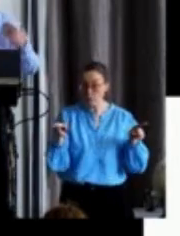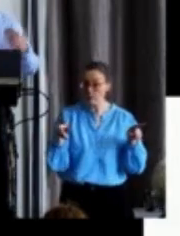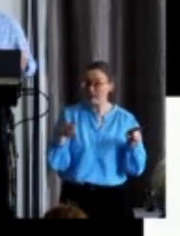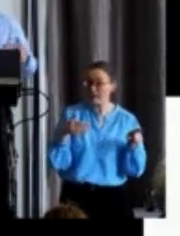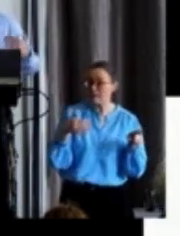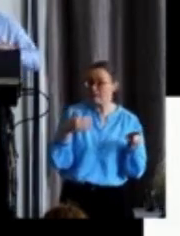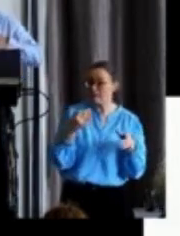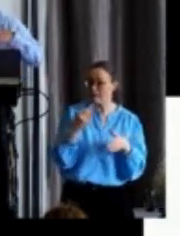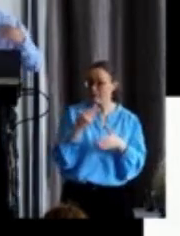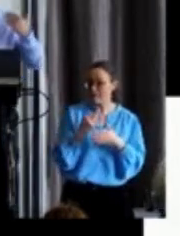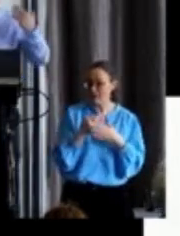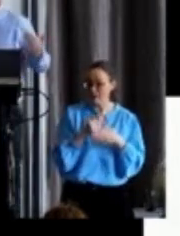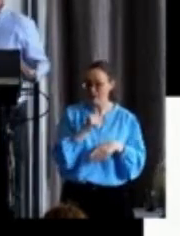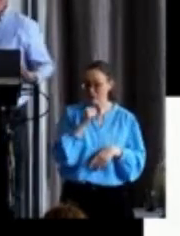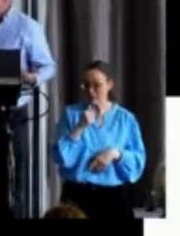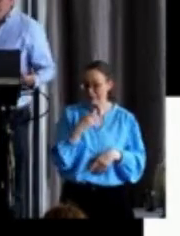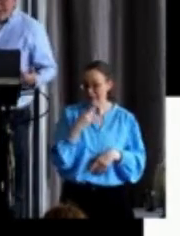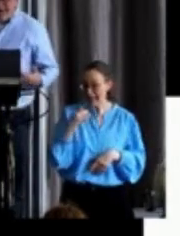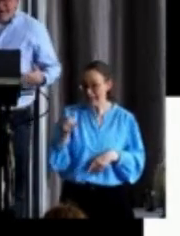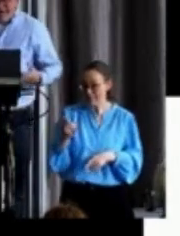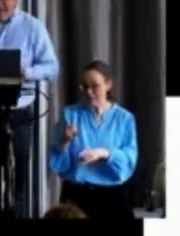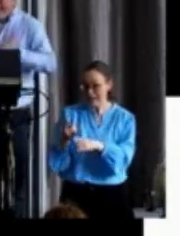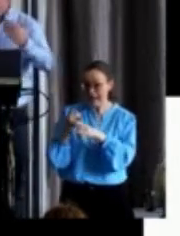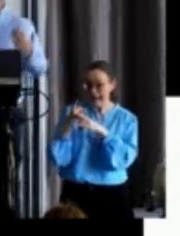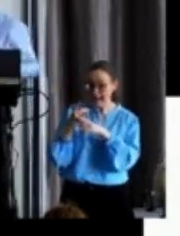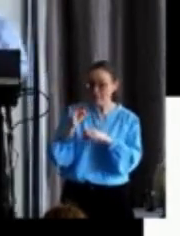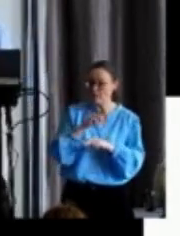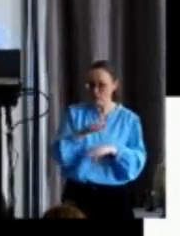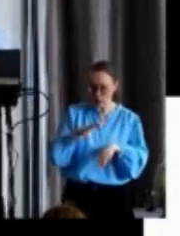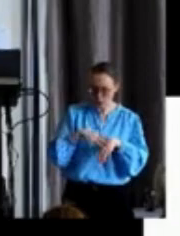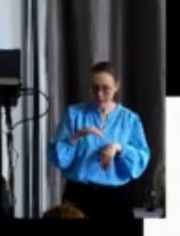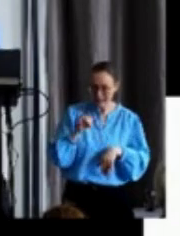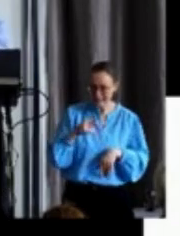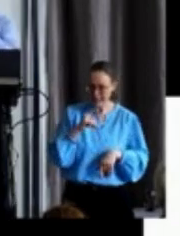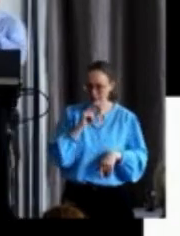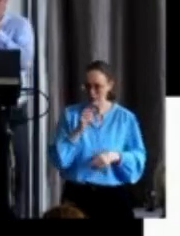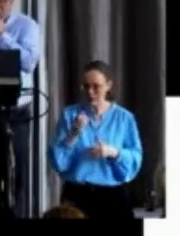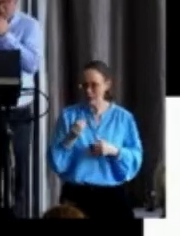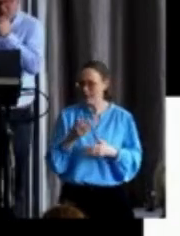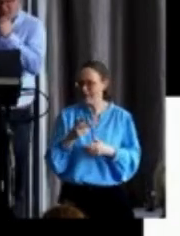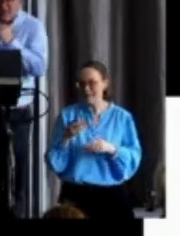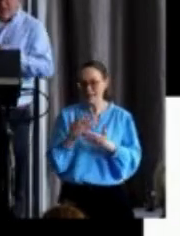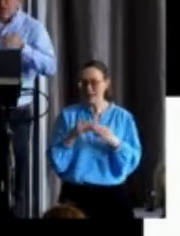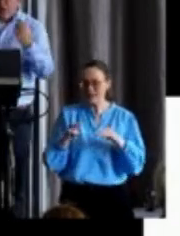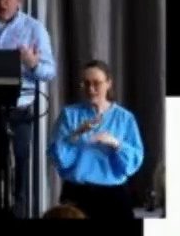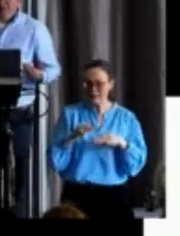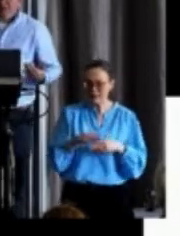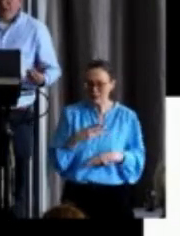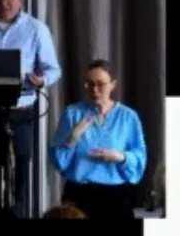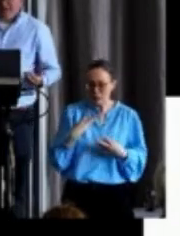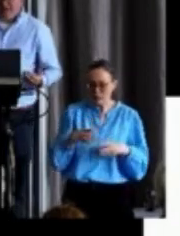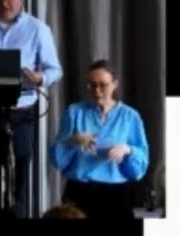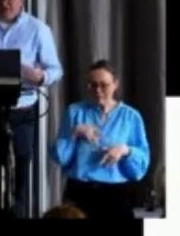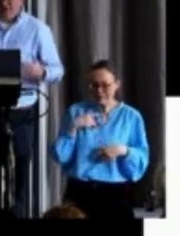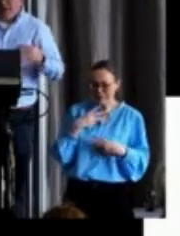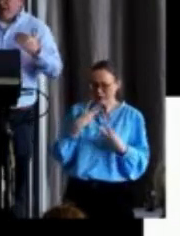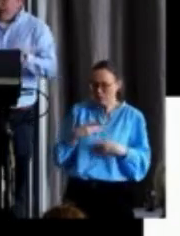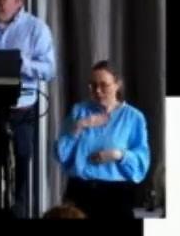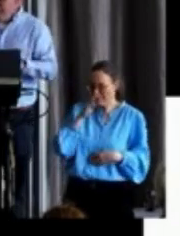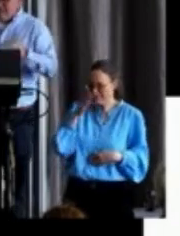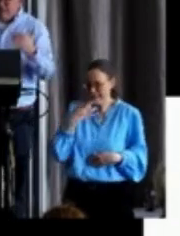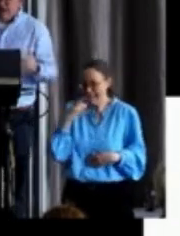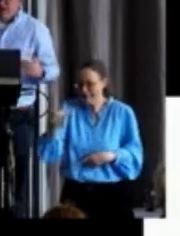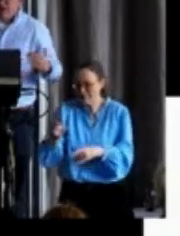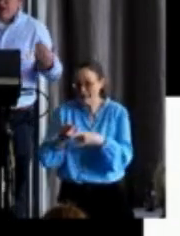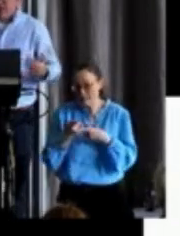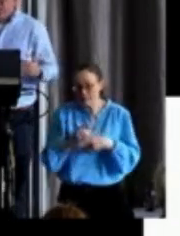not to seek help unless we're unwell, and the same is applied for people with epilepsy. So positive are